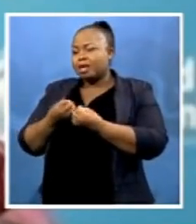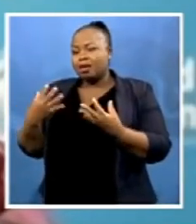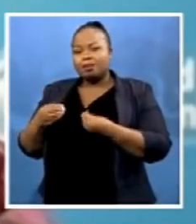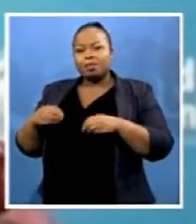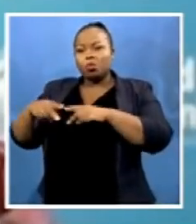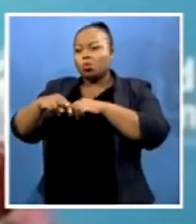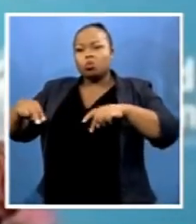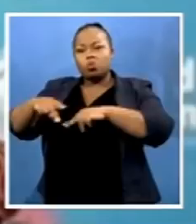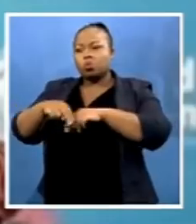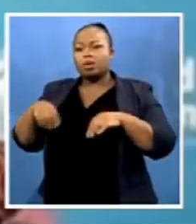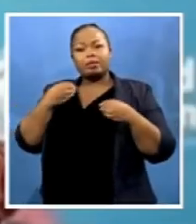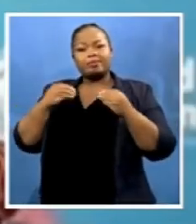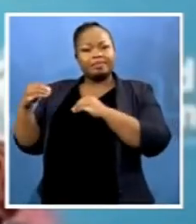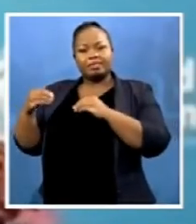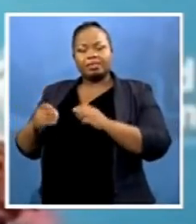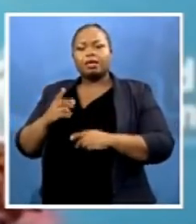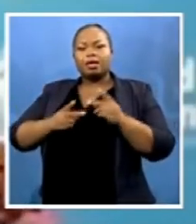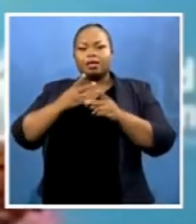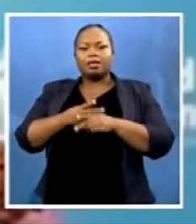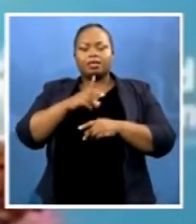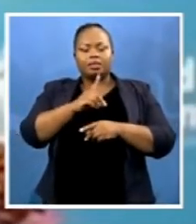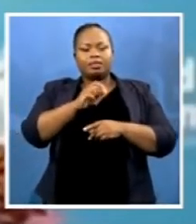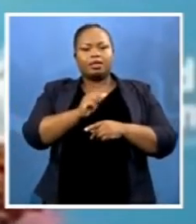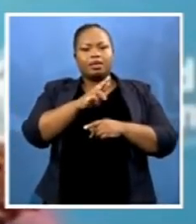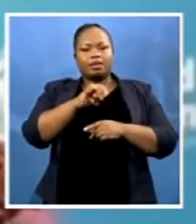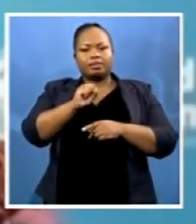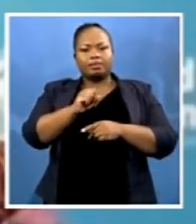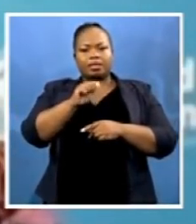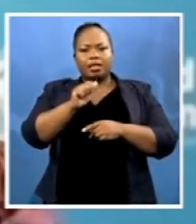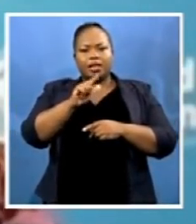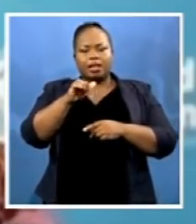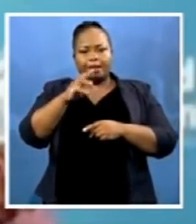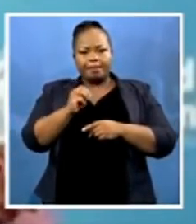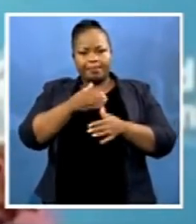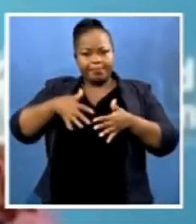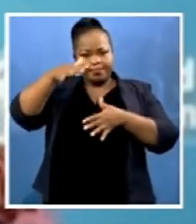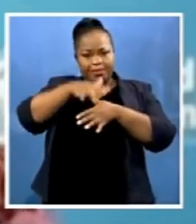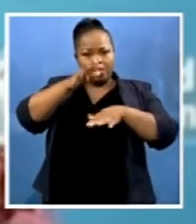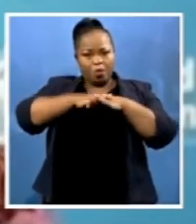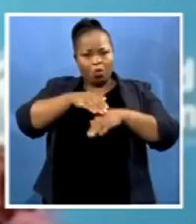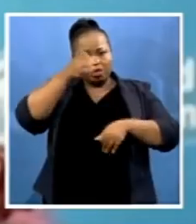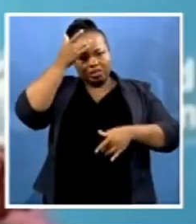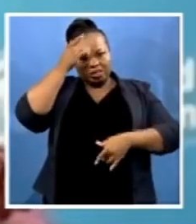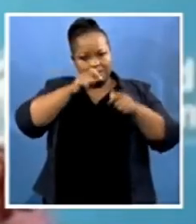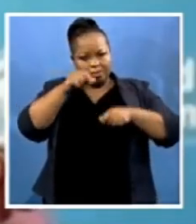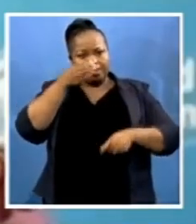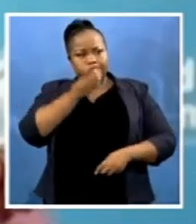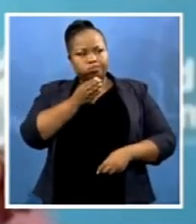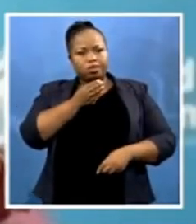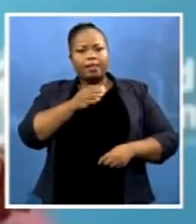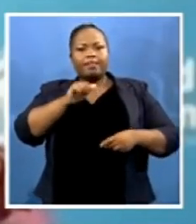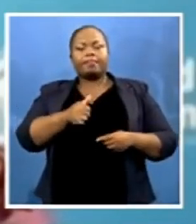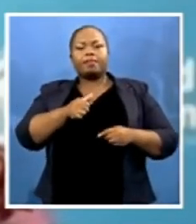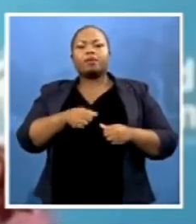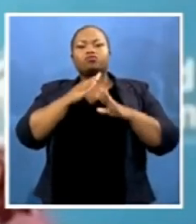was recognized as having, if you like, being the epicenter, the prevention of travel from this epicenter also took some